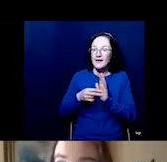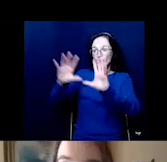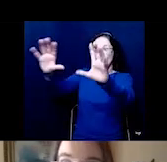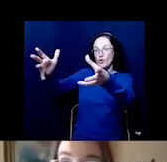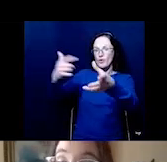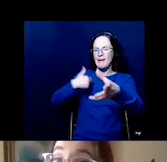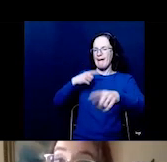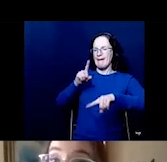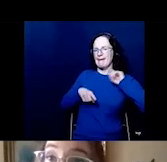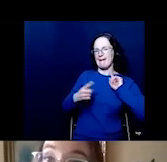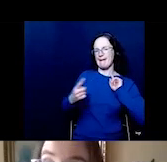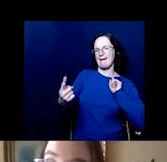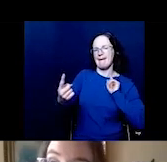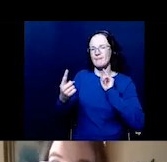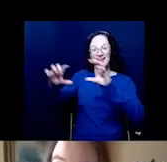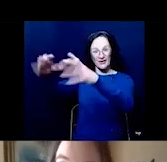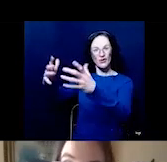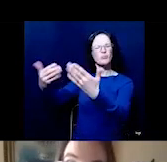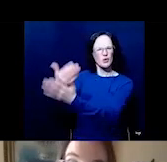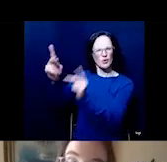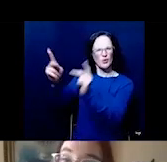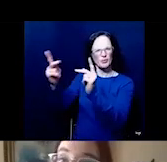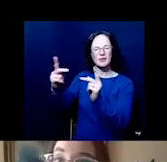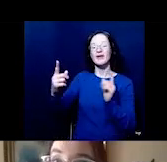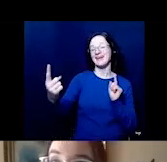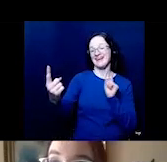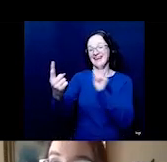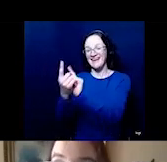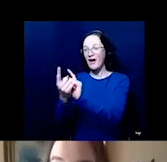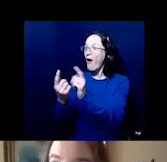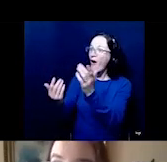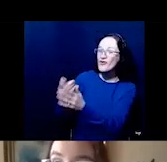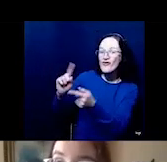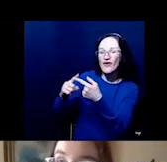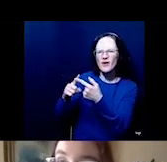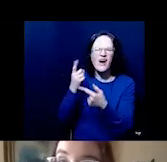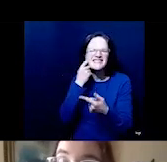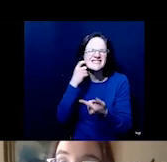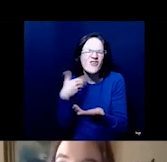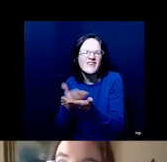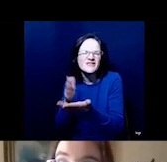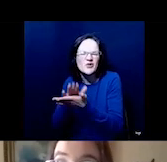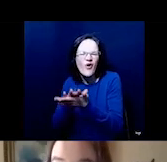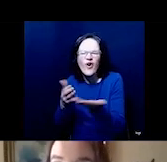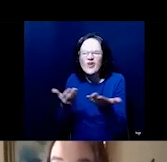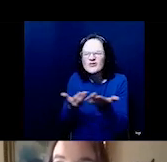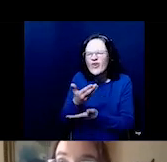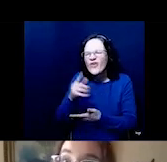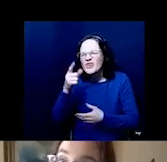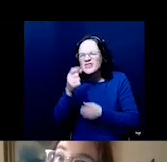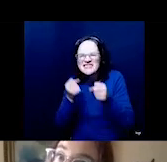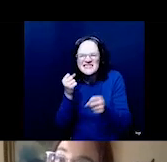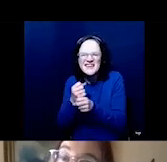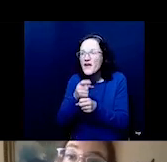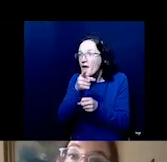people to make friends. Or for example, in my case with a language impairment, it's a little difficult for me to understand what is being said when